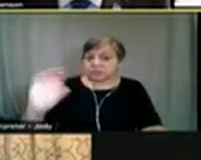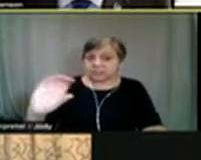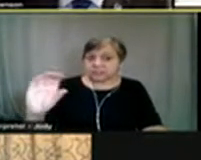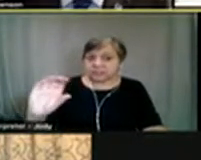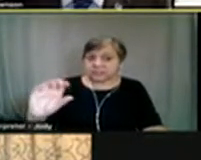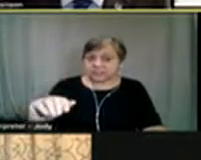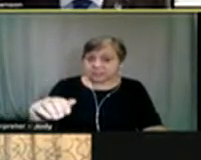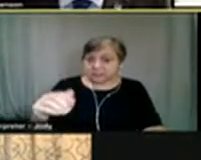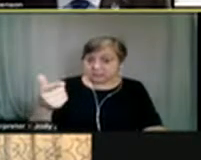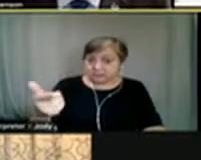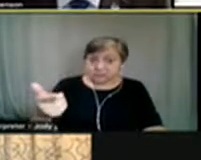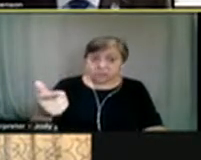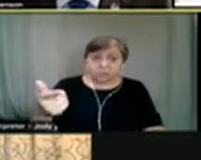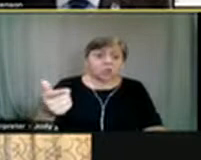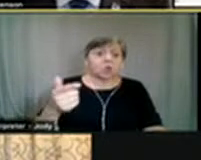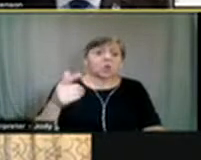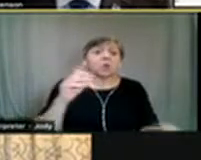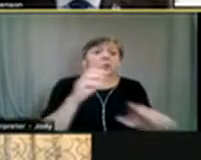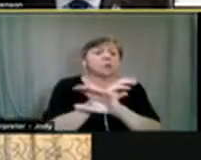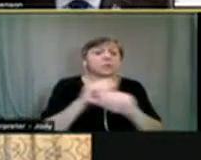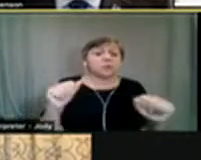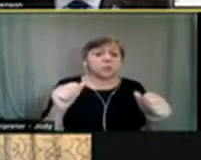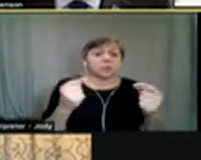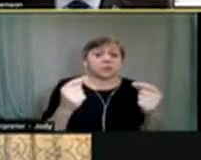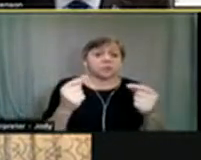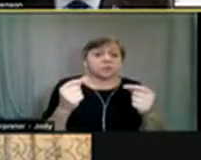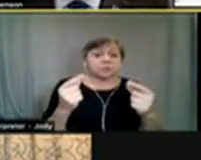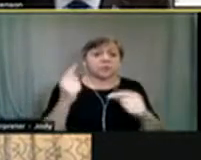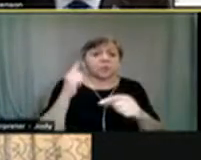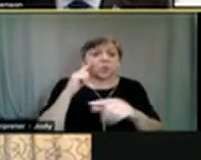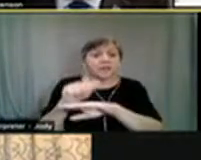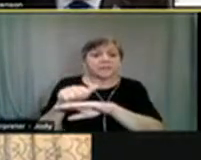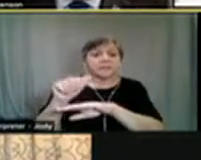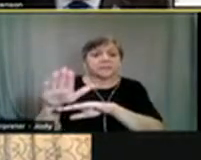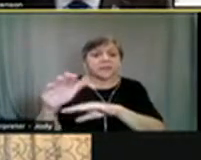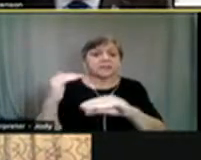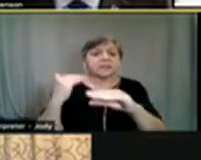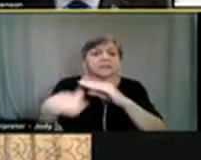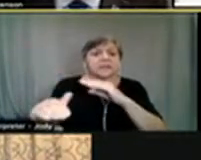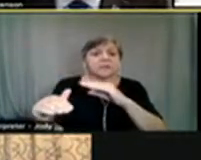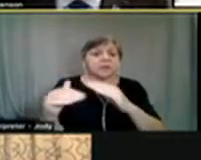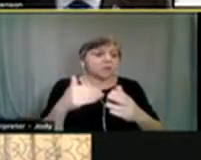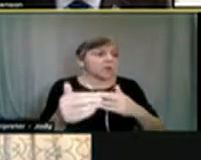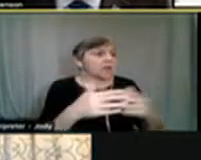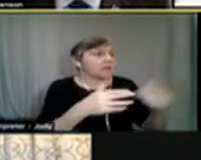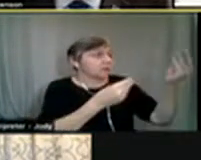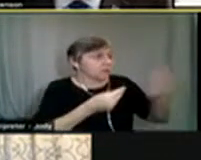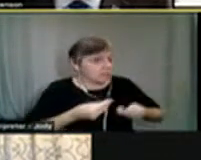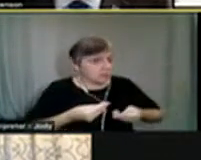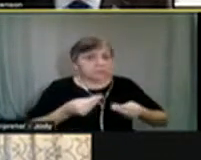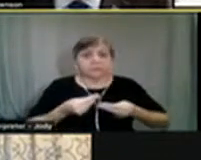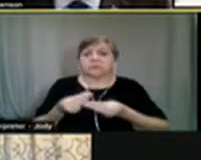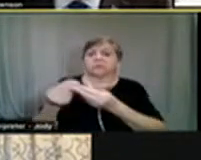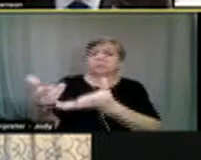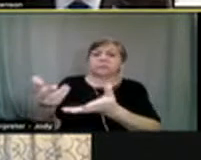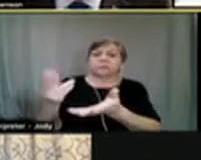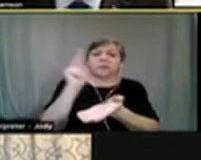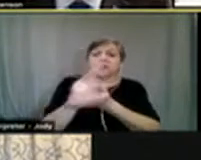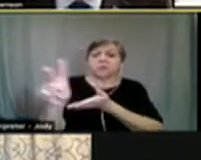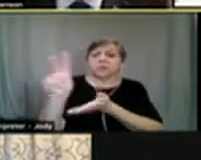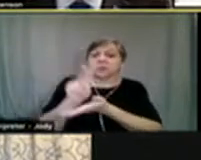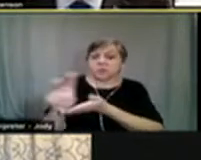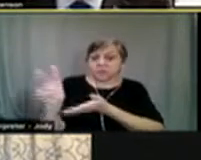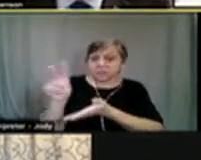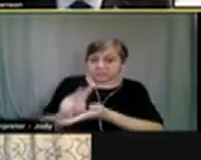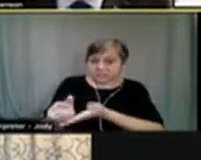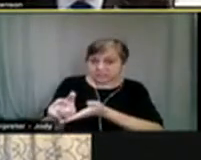Mr. McCarthy, she'll just start sending along to us the data that's being sent down by the state every 2 weeks, and then